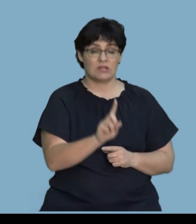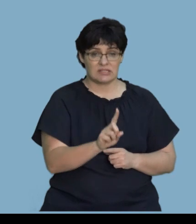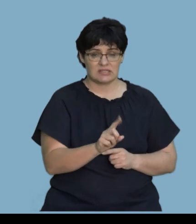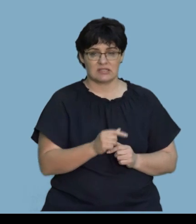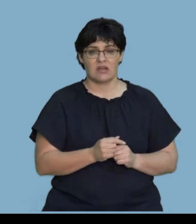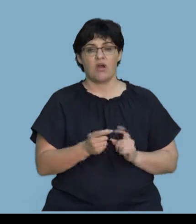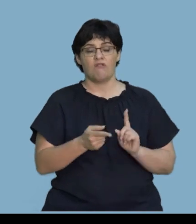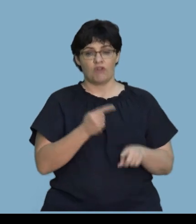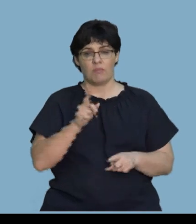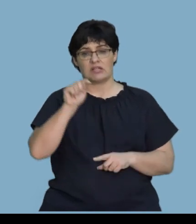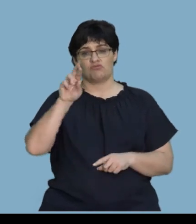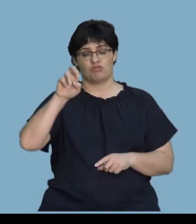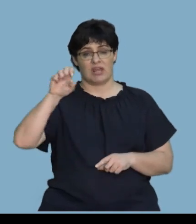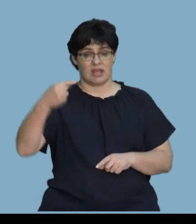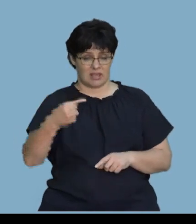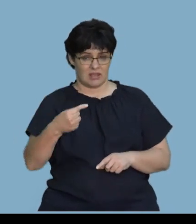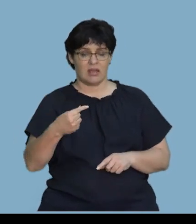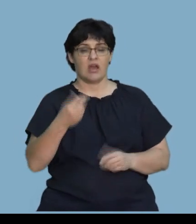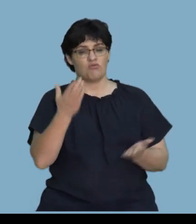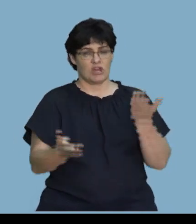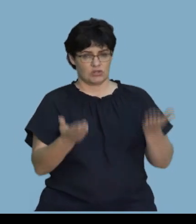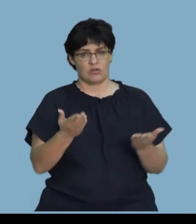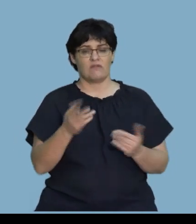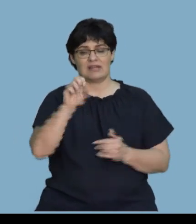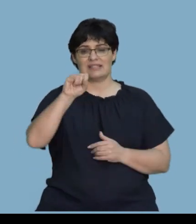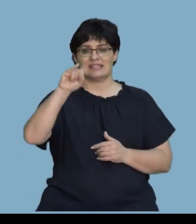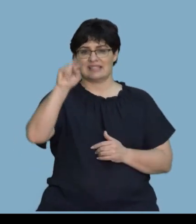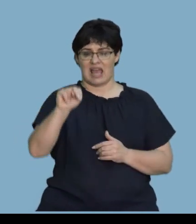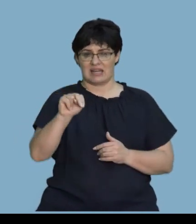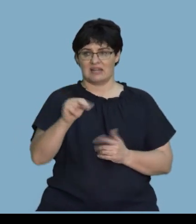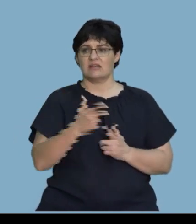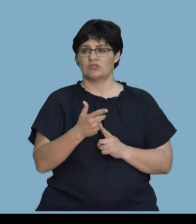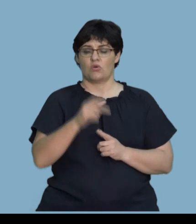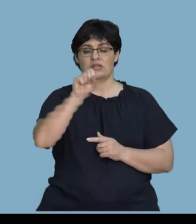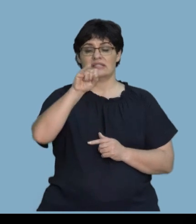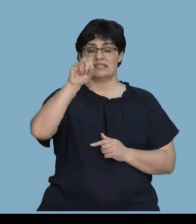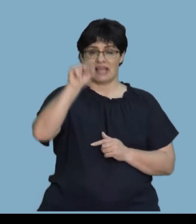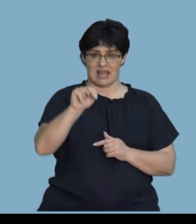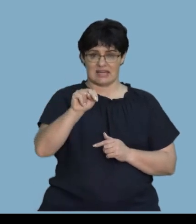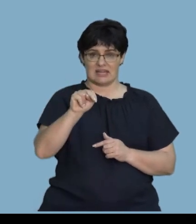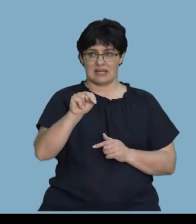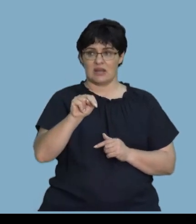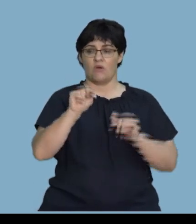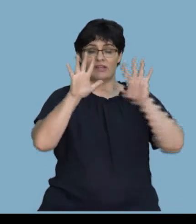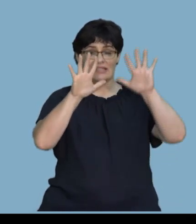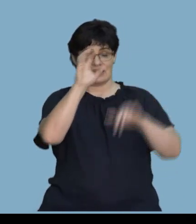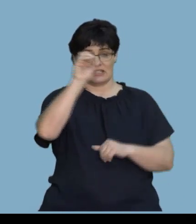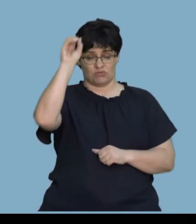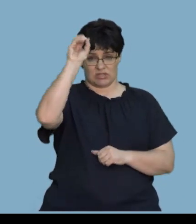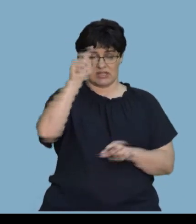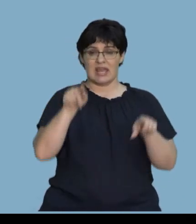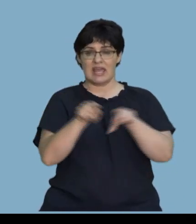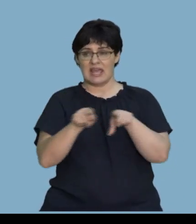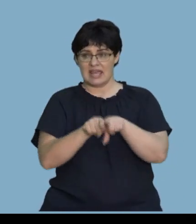ratios, we can use the sine rule, okay? So sine of 10 degrees is equals to, for argument's sake,